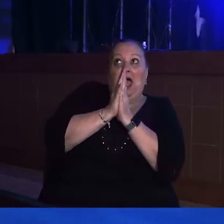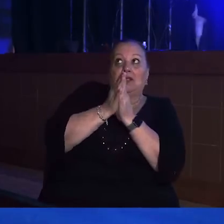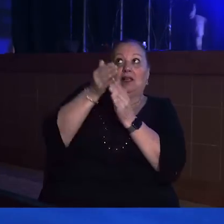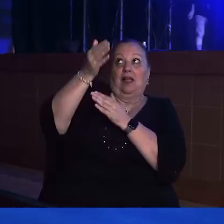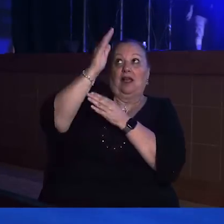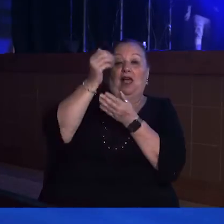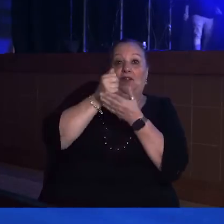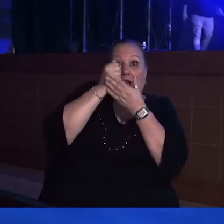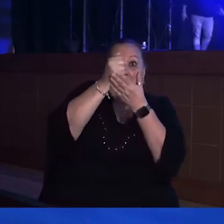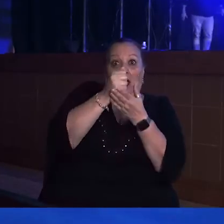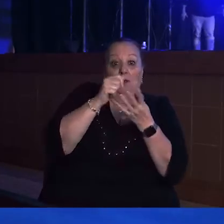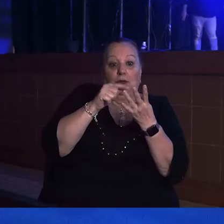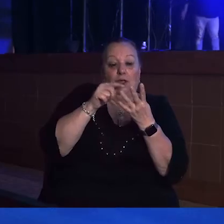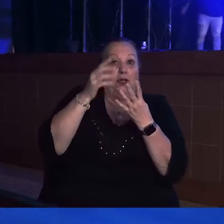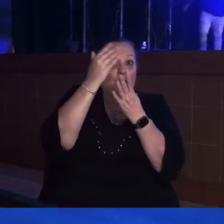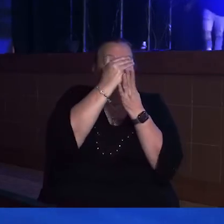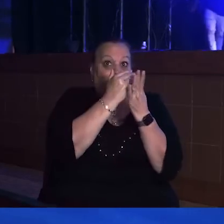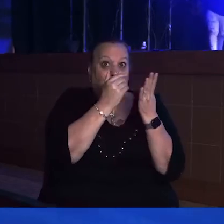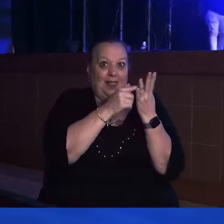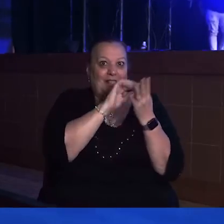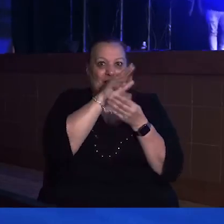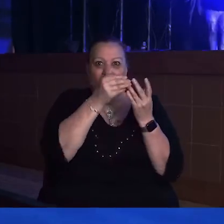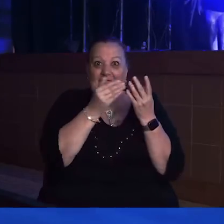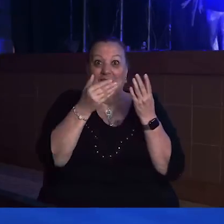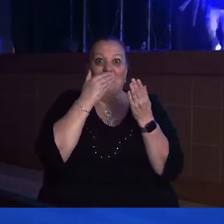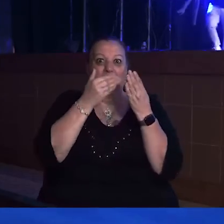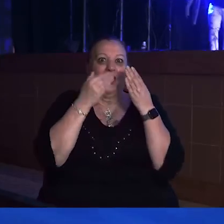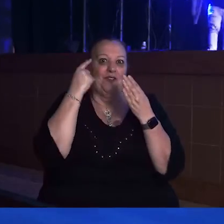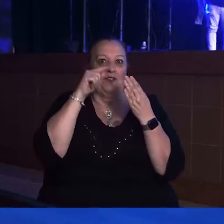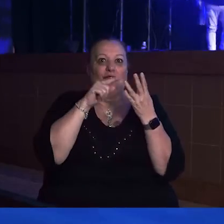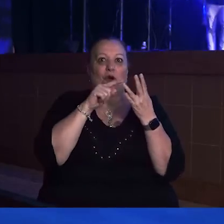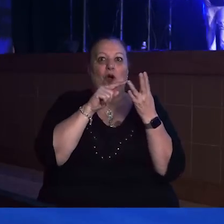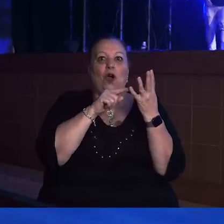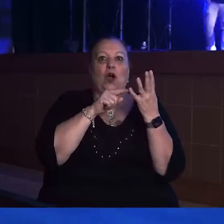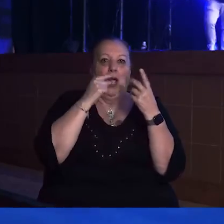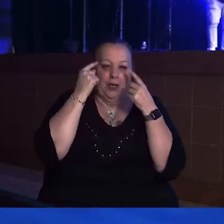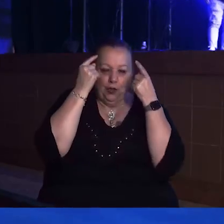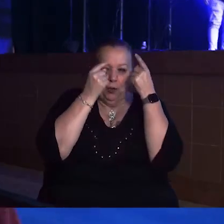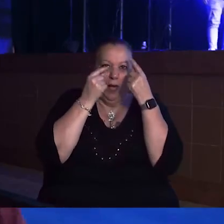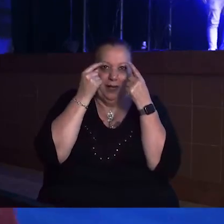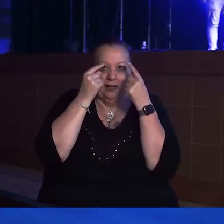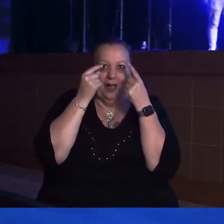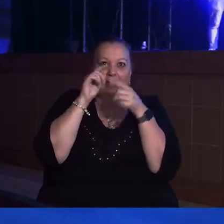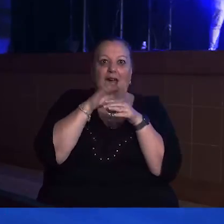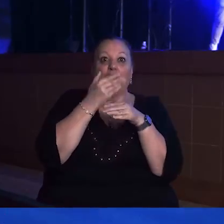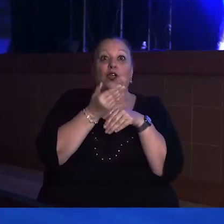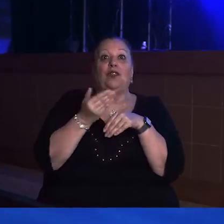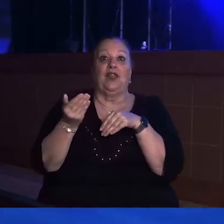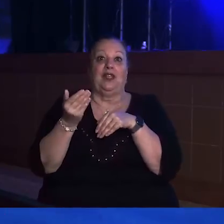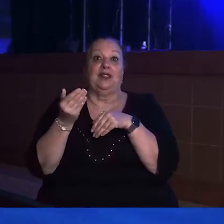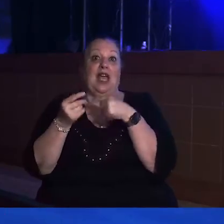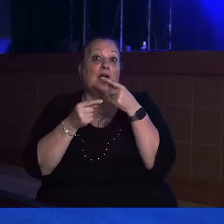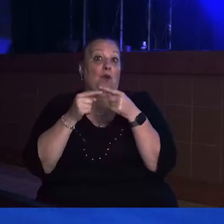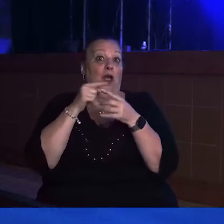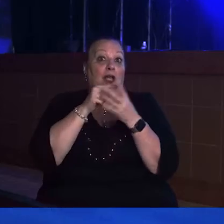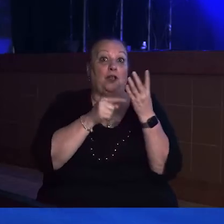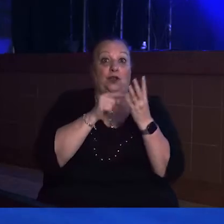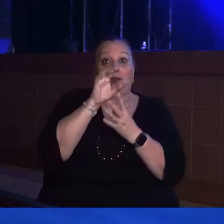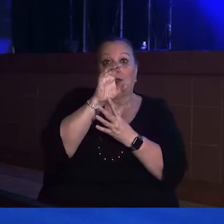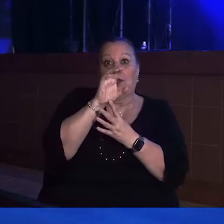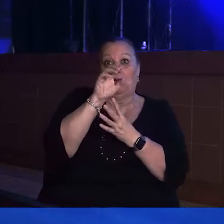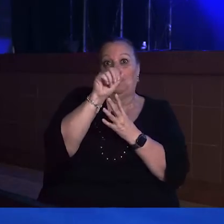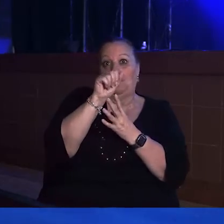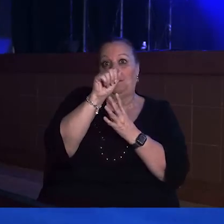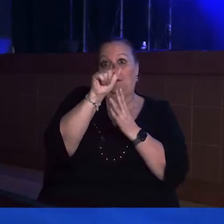You list all the things that you're thankful for, and you meditate on good things. And when you work your way through that CALM